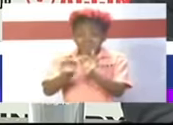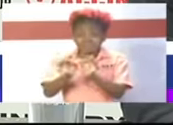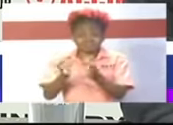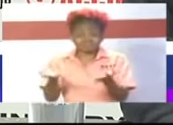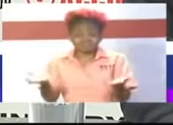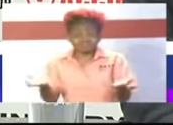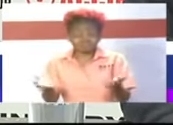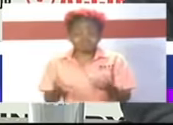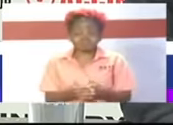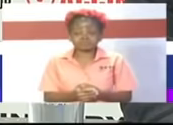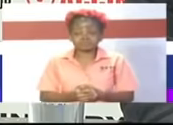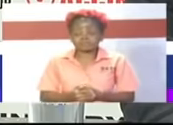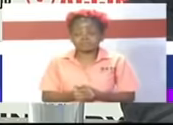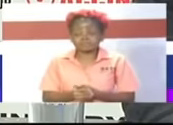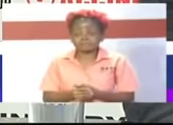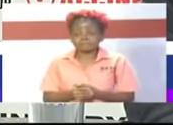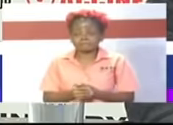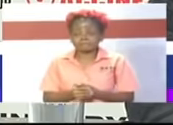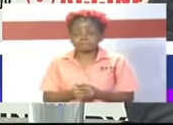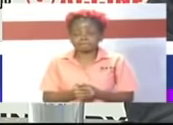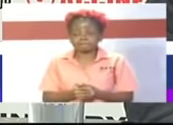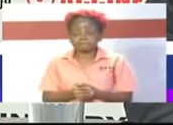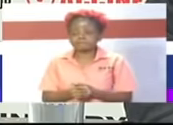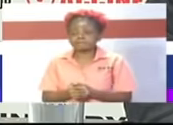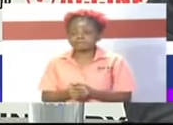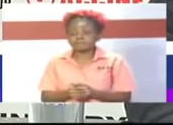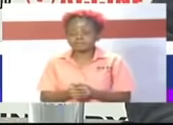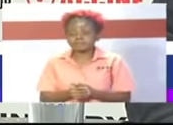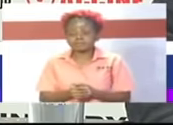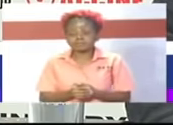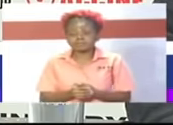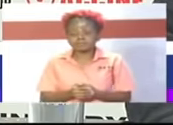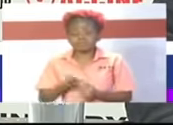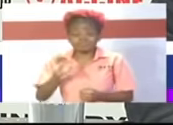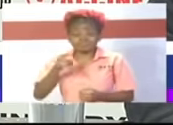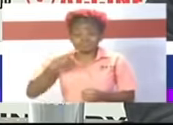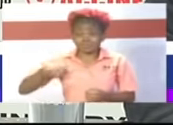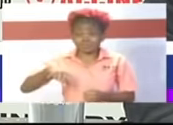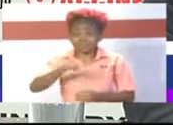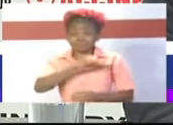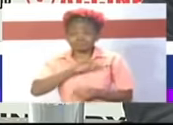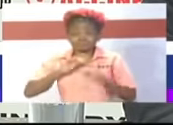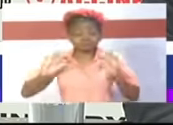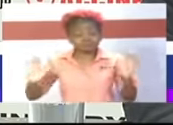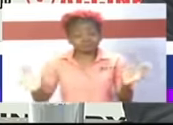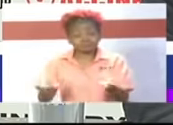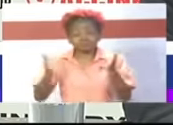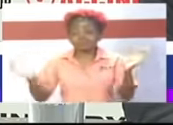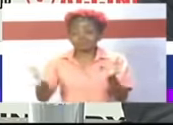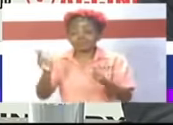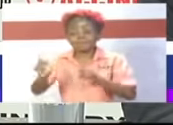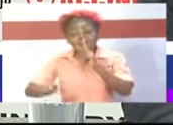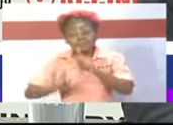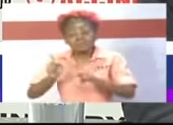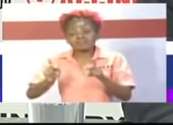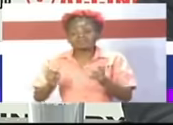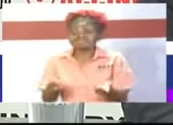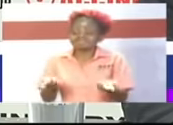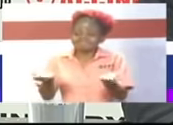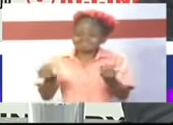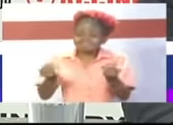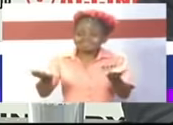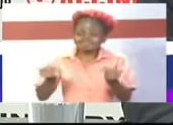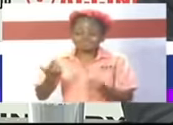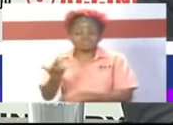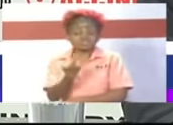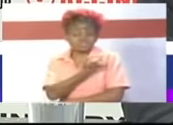decouple those increasing numbers from increasing hospitalizations and increasing deaths by having increasing levels of vaccination